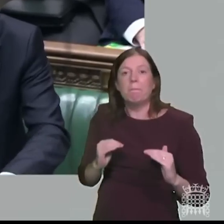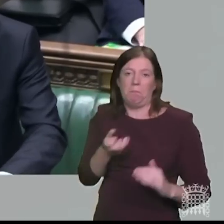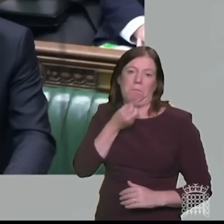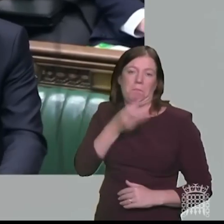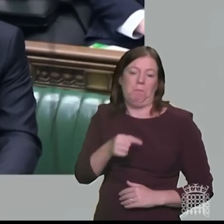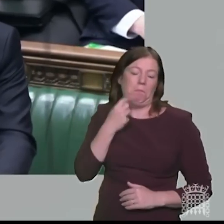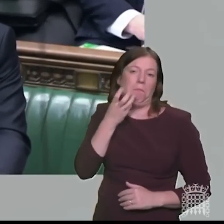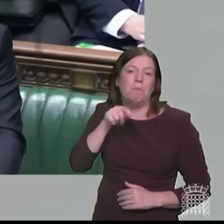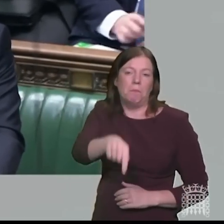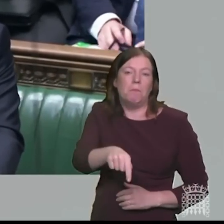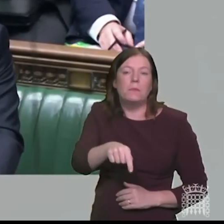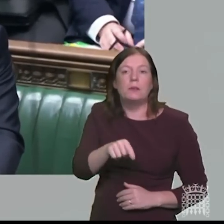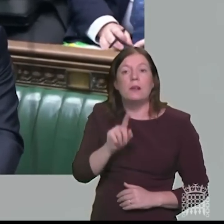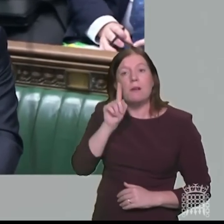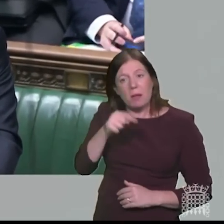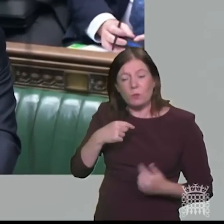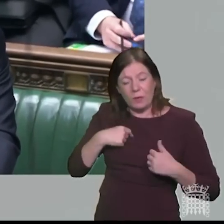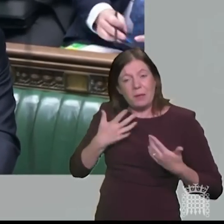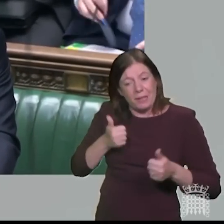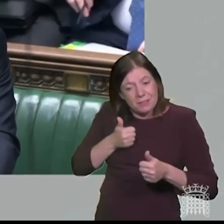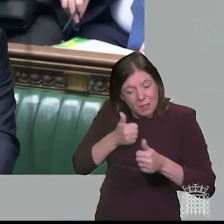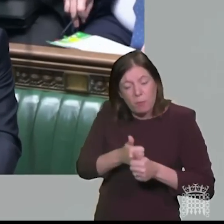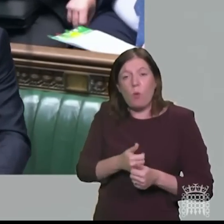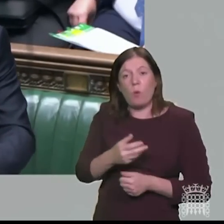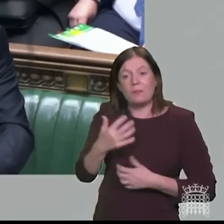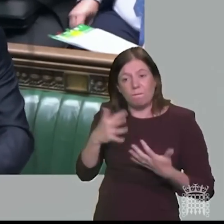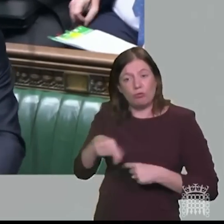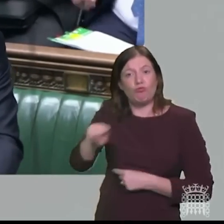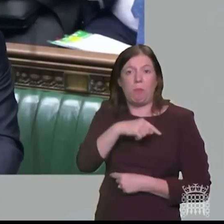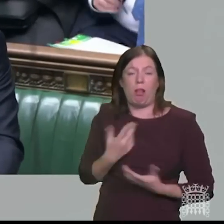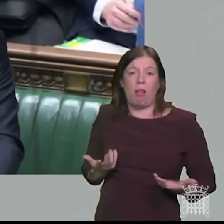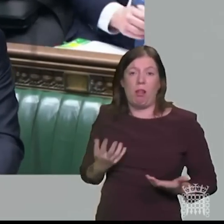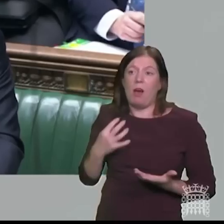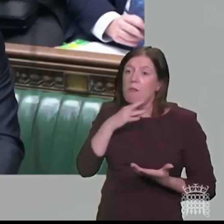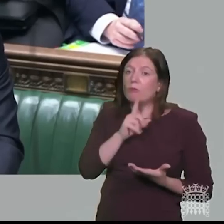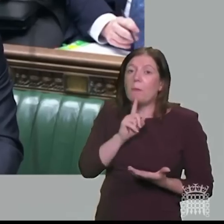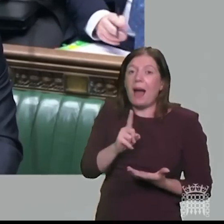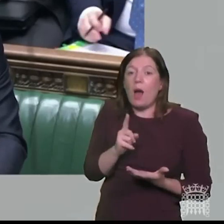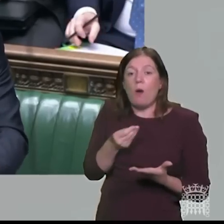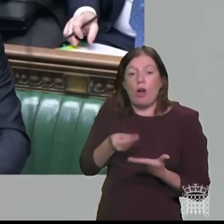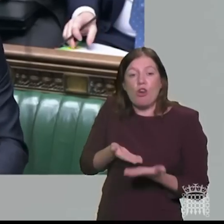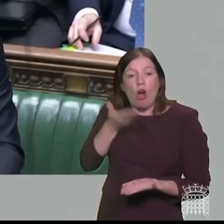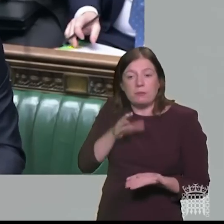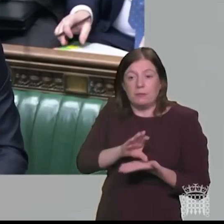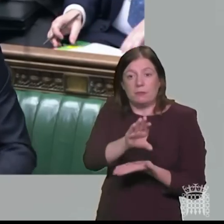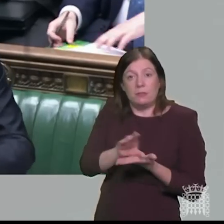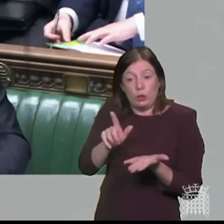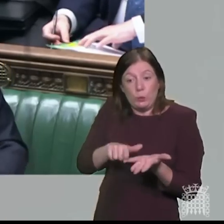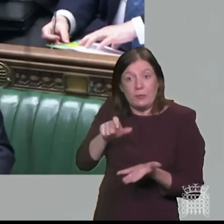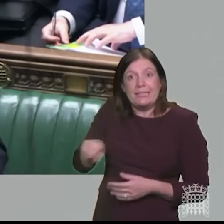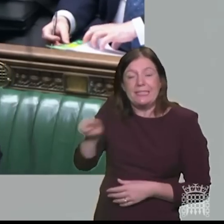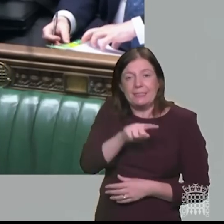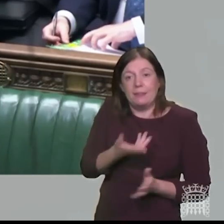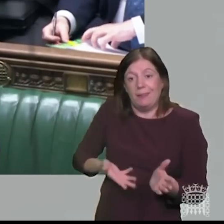that, there's considerable support for the most vulnerable in our society, including £900 of cost of living payments for those on universal credit